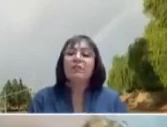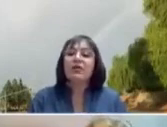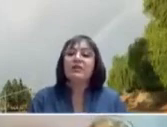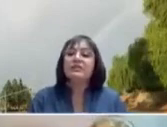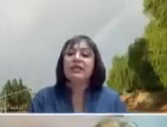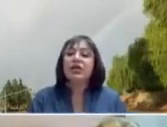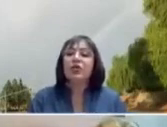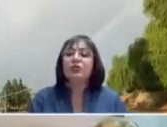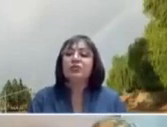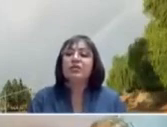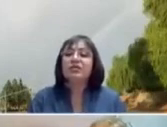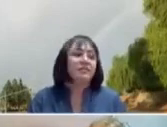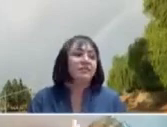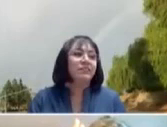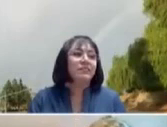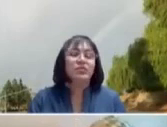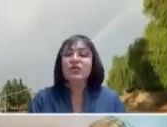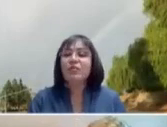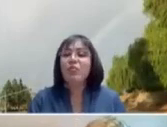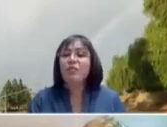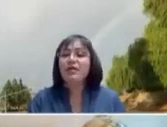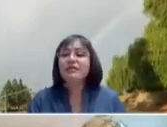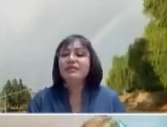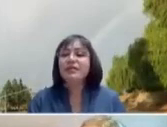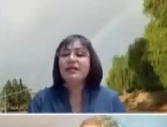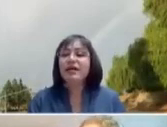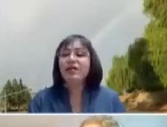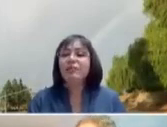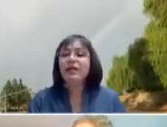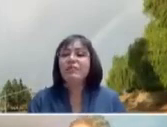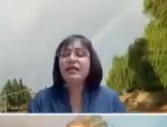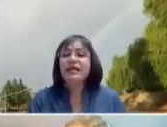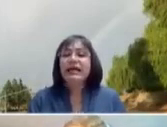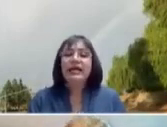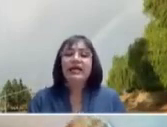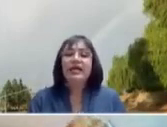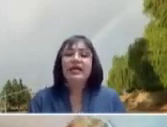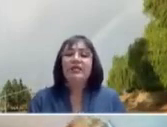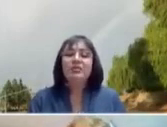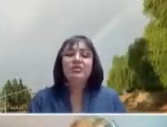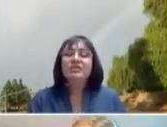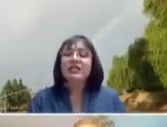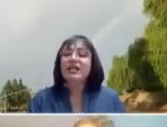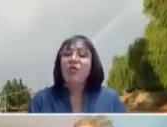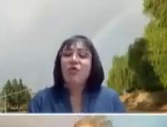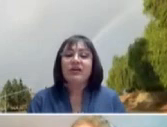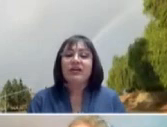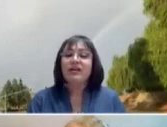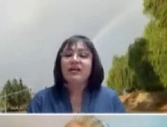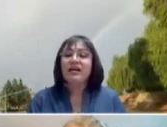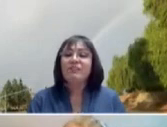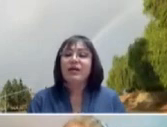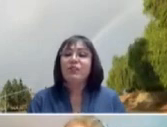for my parents and I go to the to their appointments and help them. And you just hit a